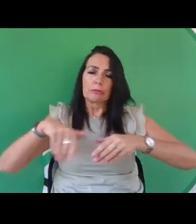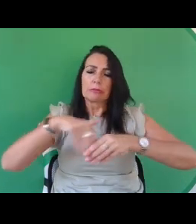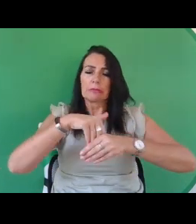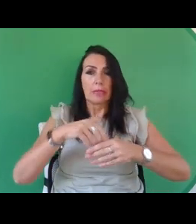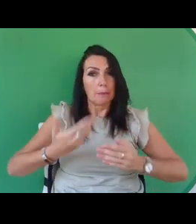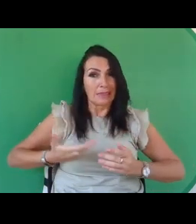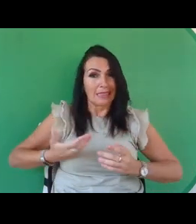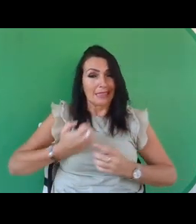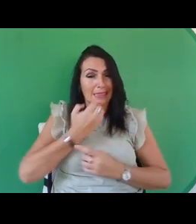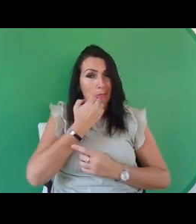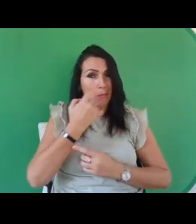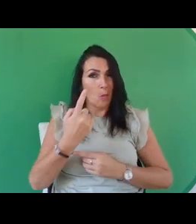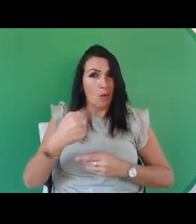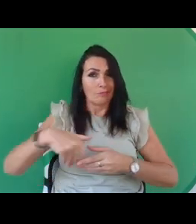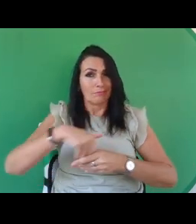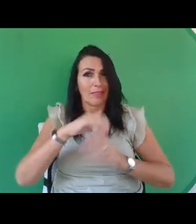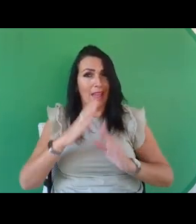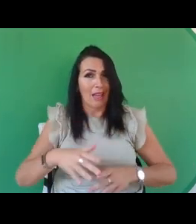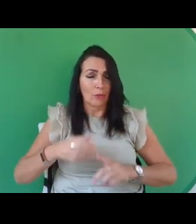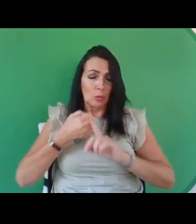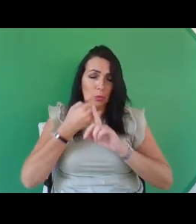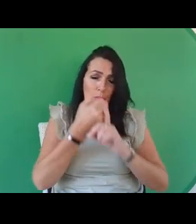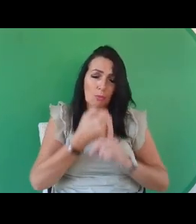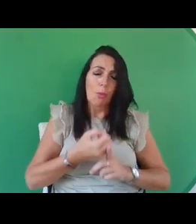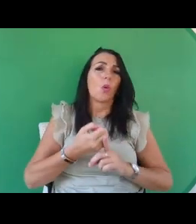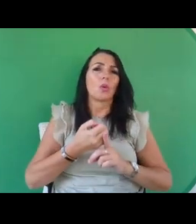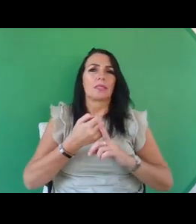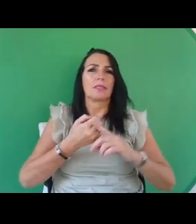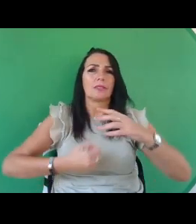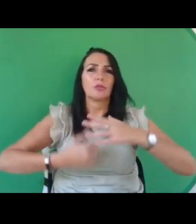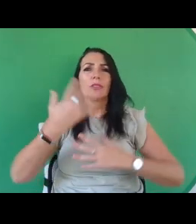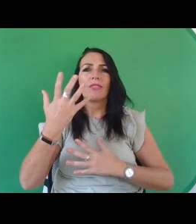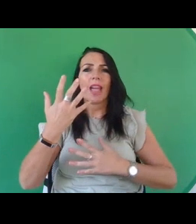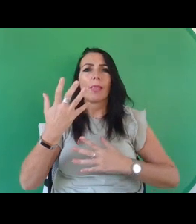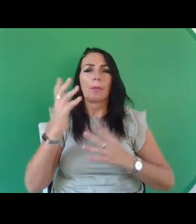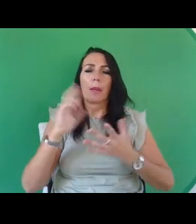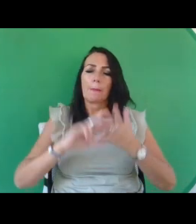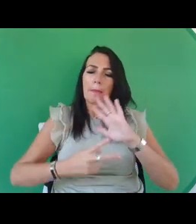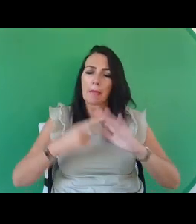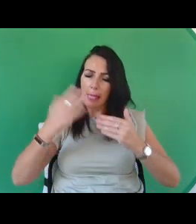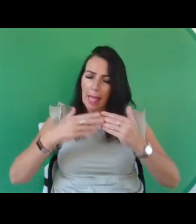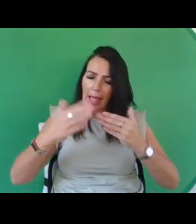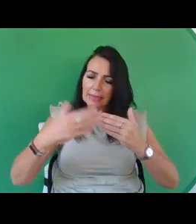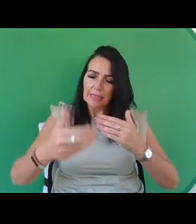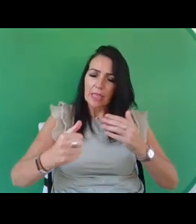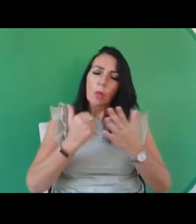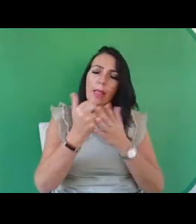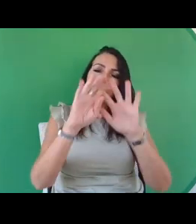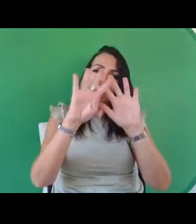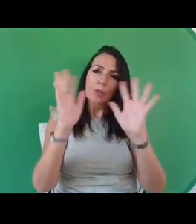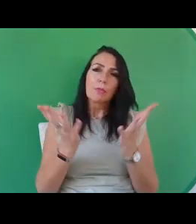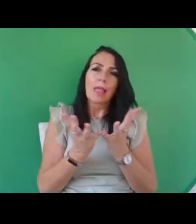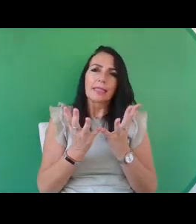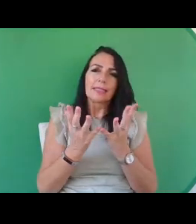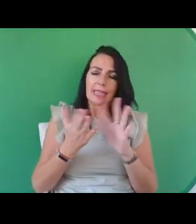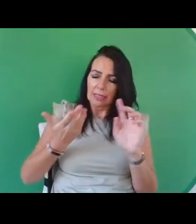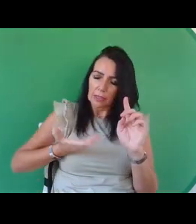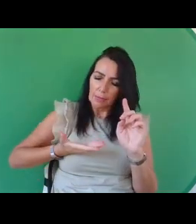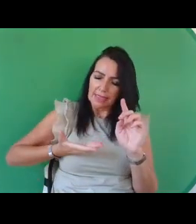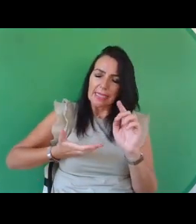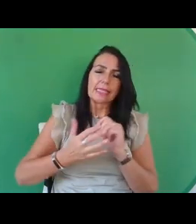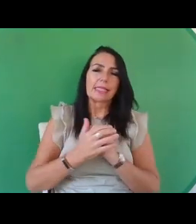action, but need to support to develop sensible net zero plans which help the planet and in turn help the business. We're